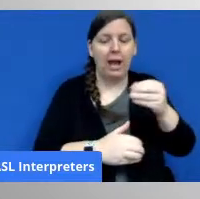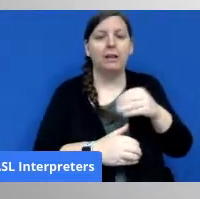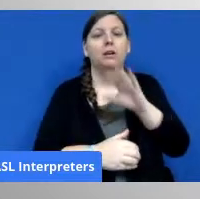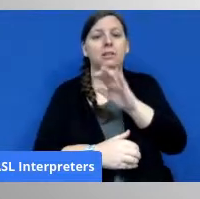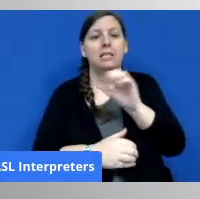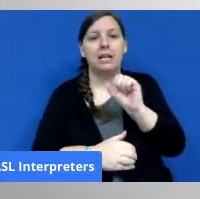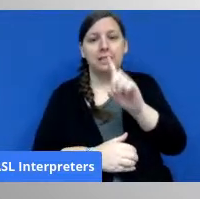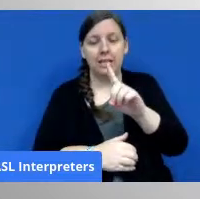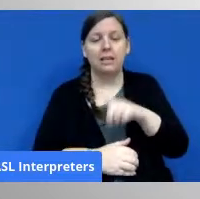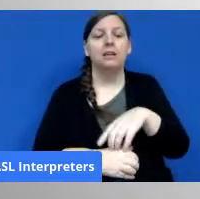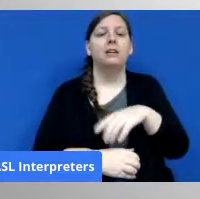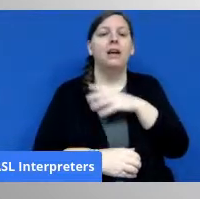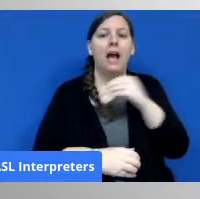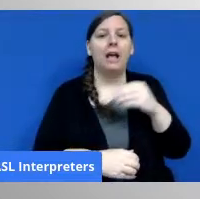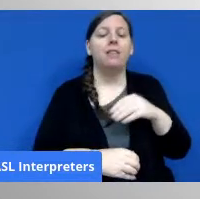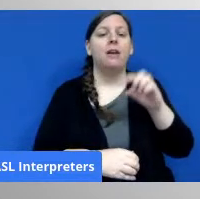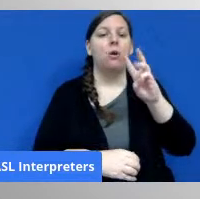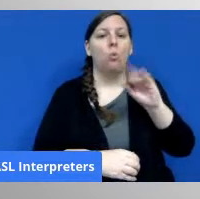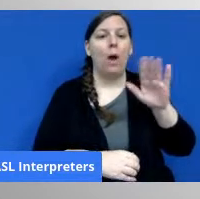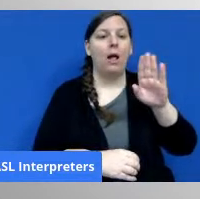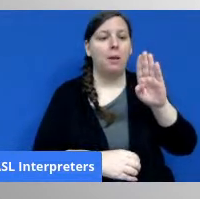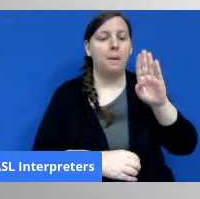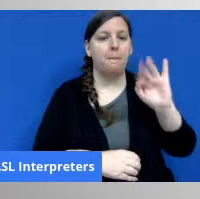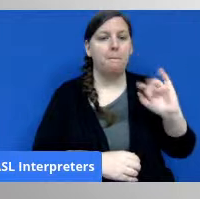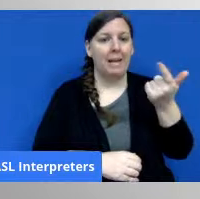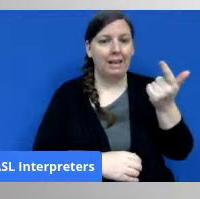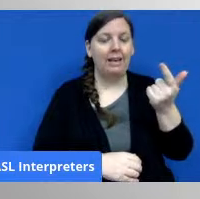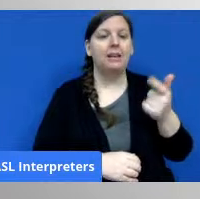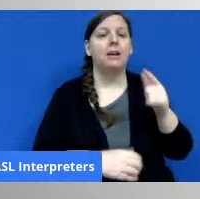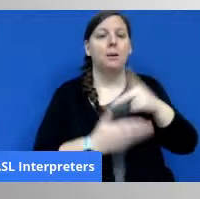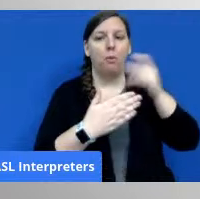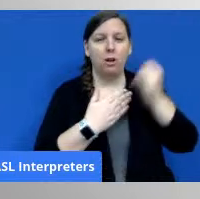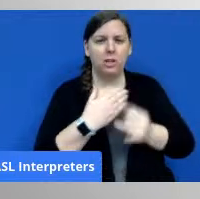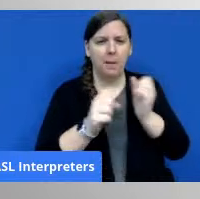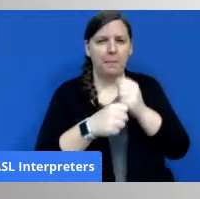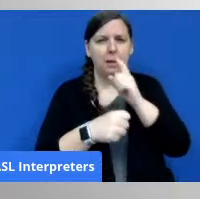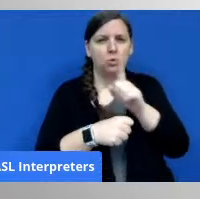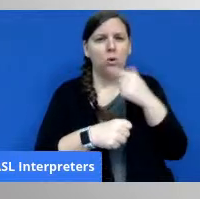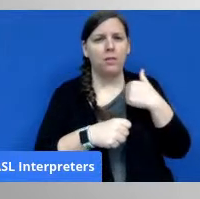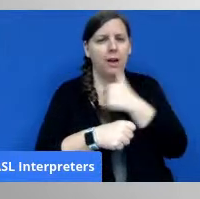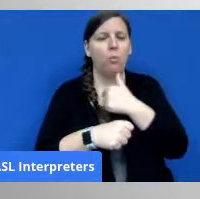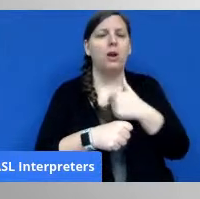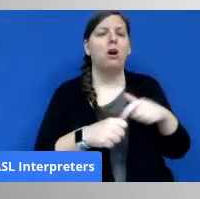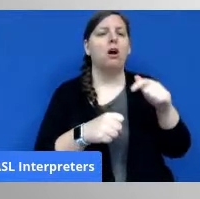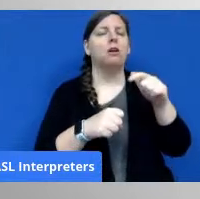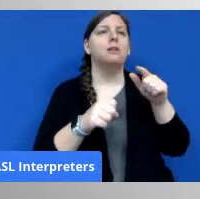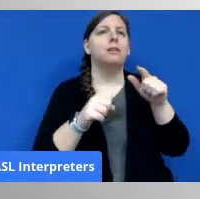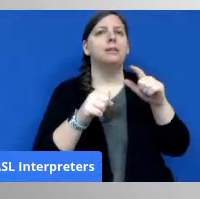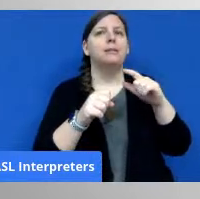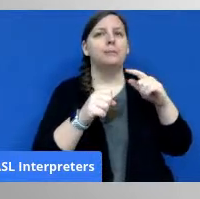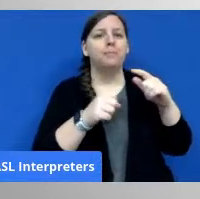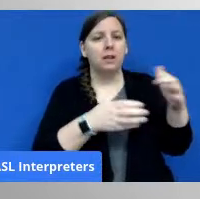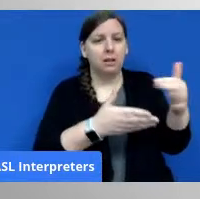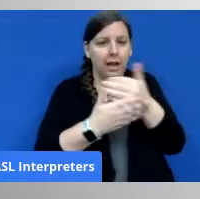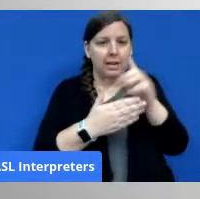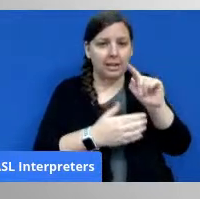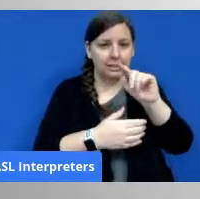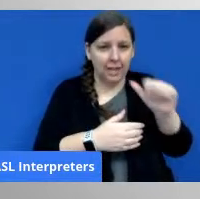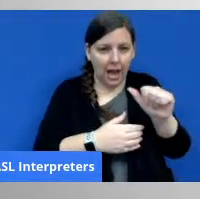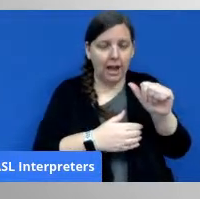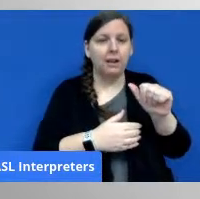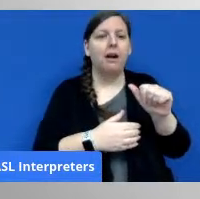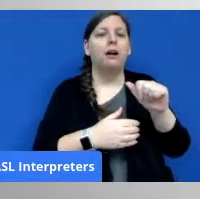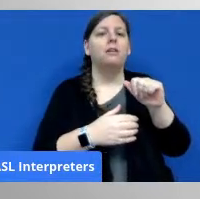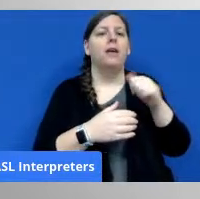we're collecting data that really complements each other to hopefully both like avoid gaps in data, but also avoid duplication of efforts,